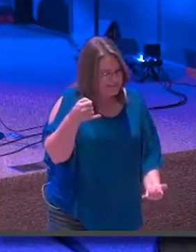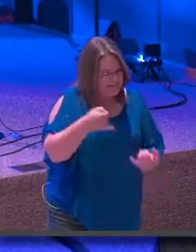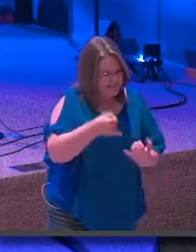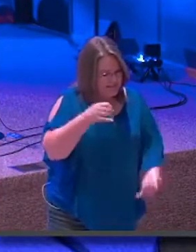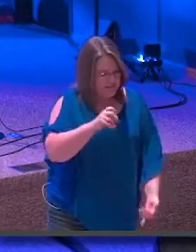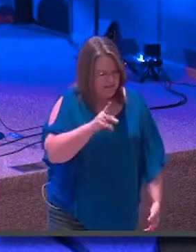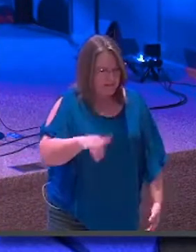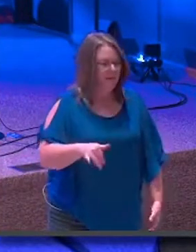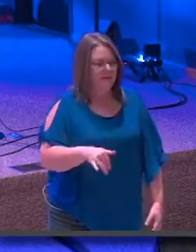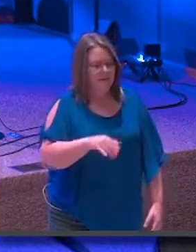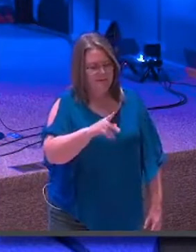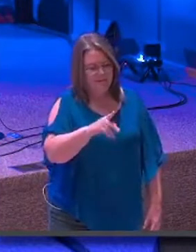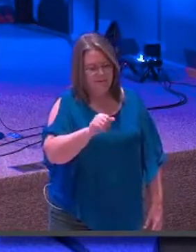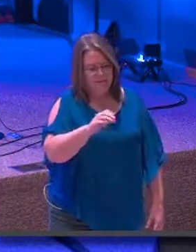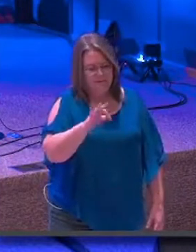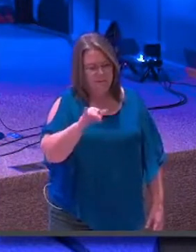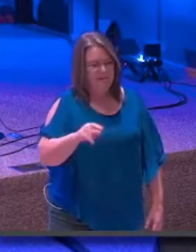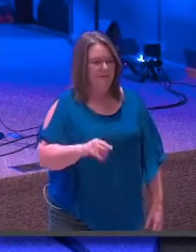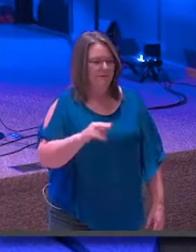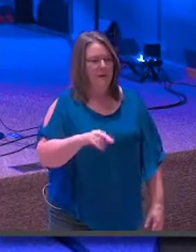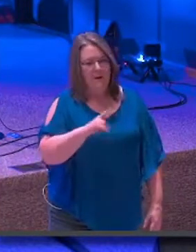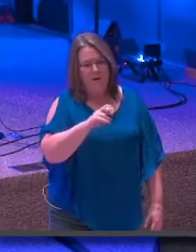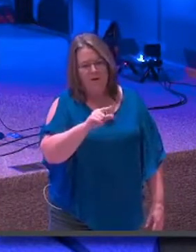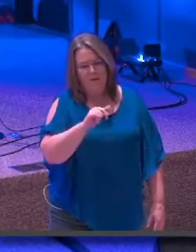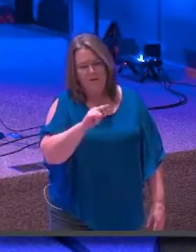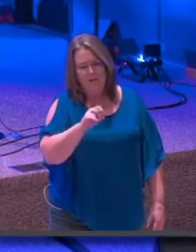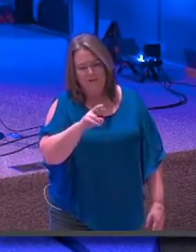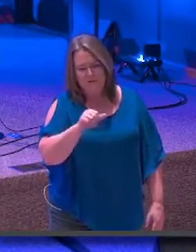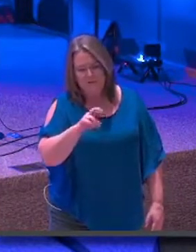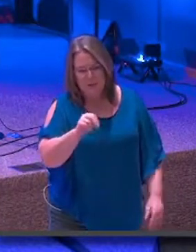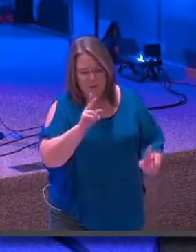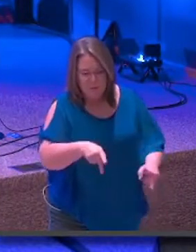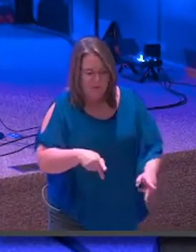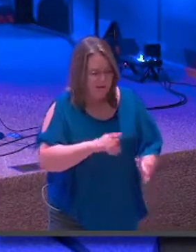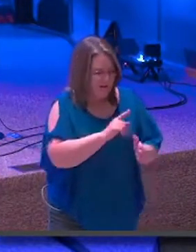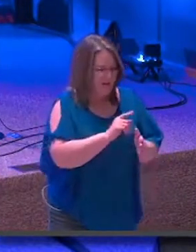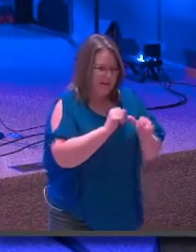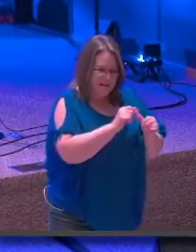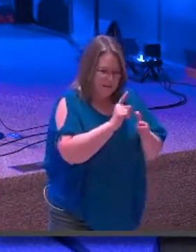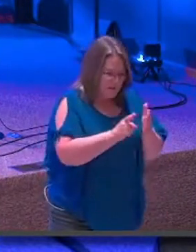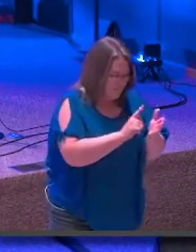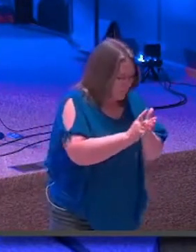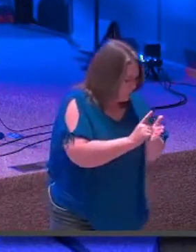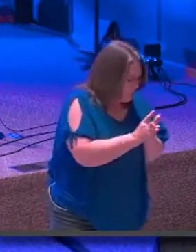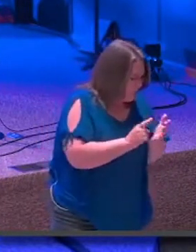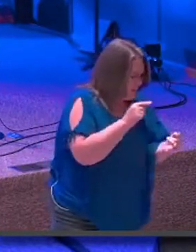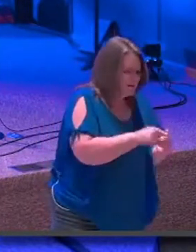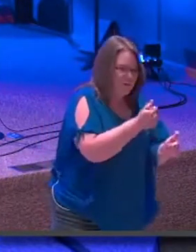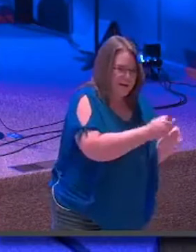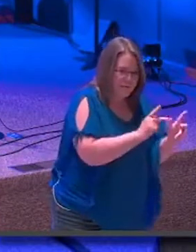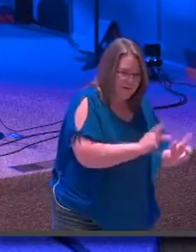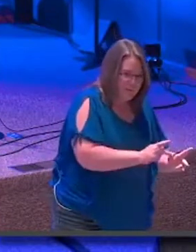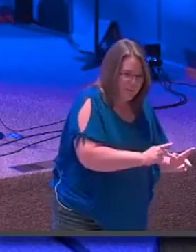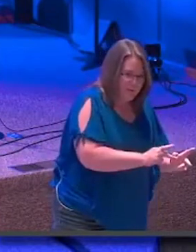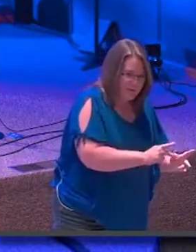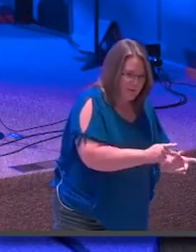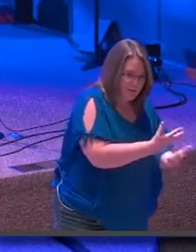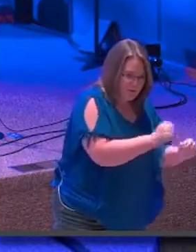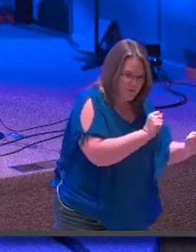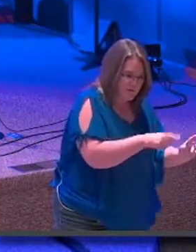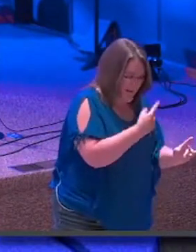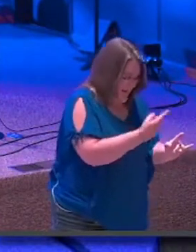pacifist vegetarian. He continued for hours until everyone was rescued. And only then, at the end,